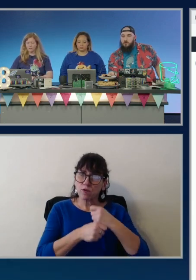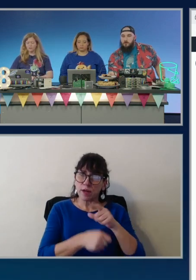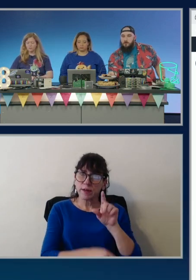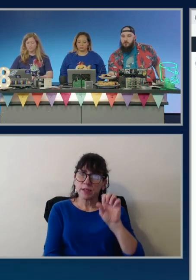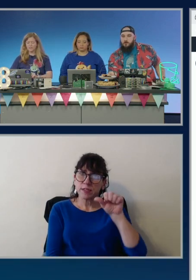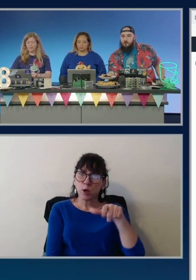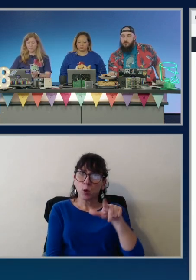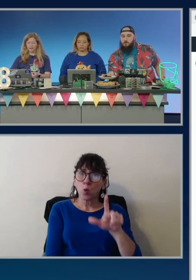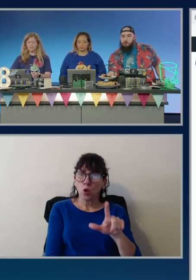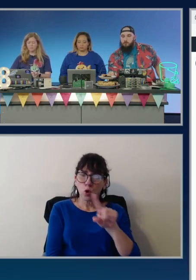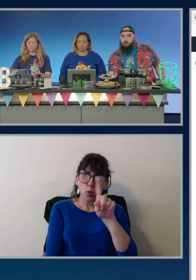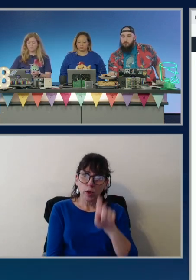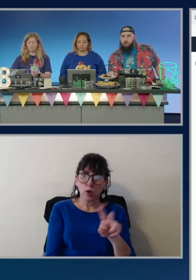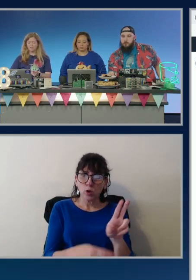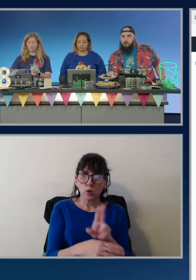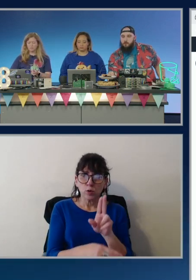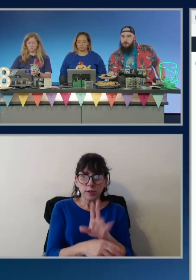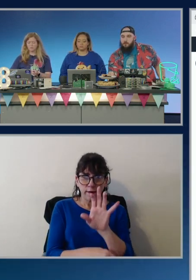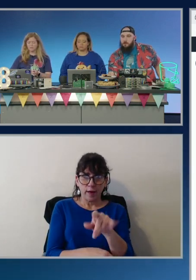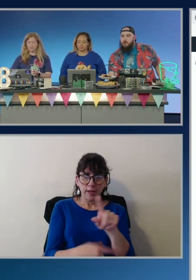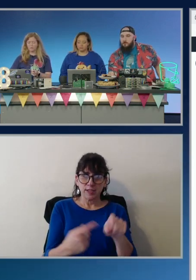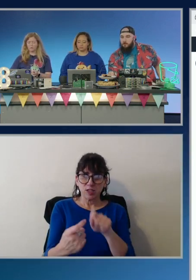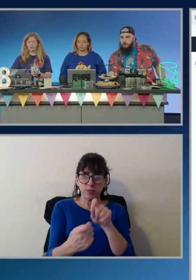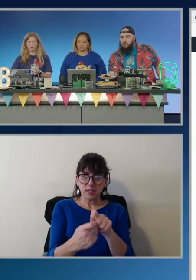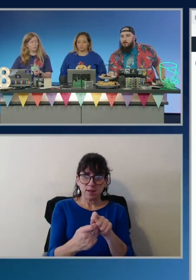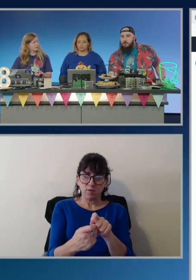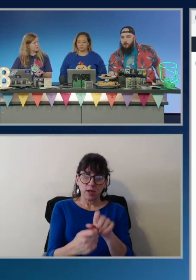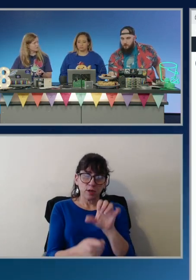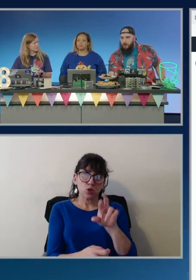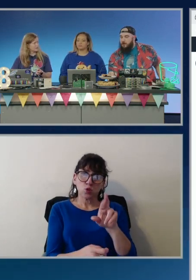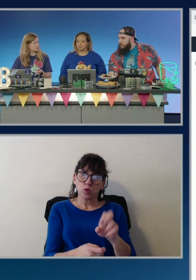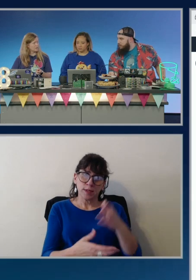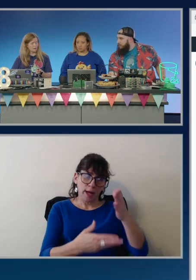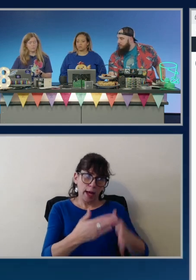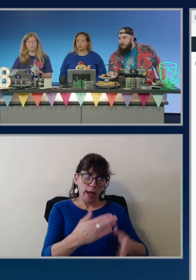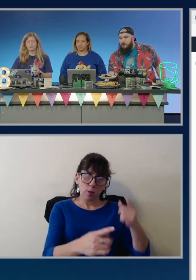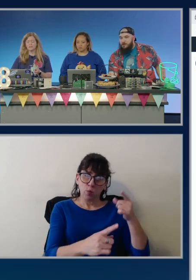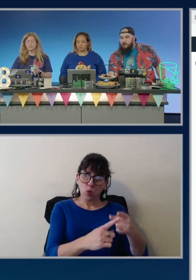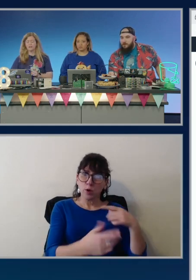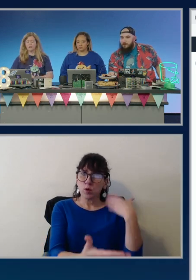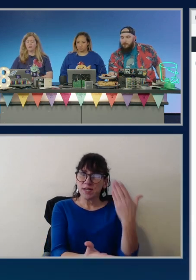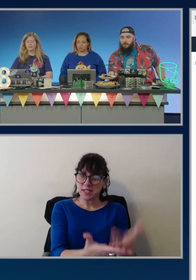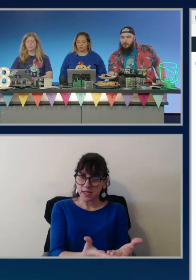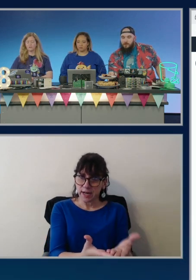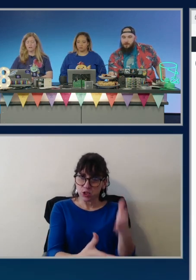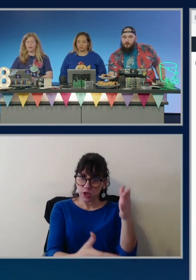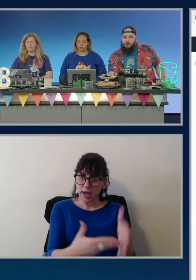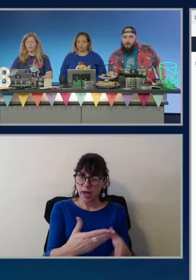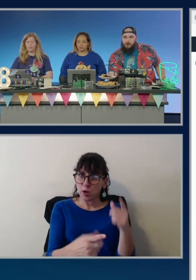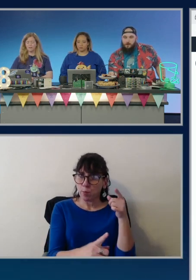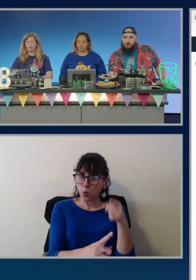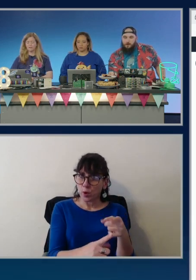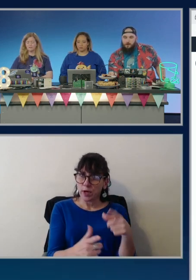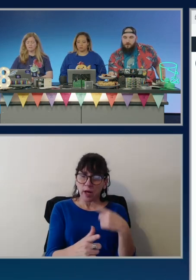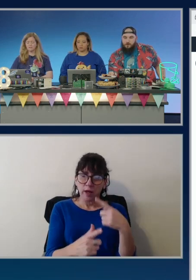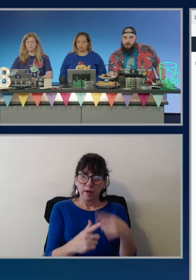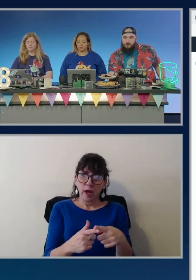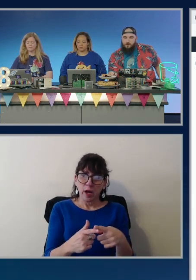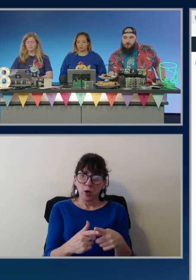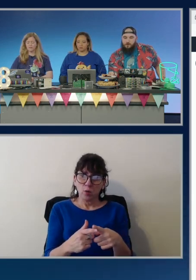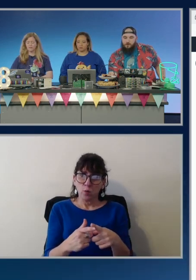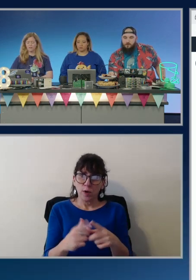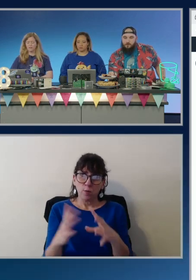query using that specific source endpoint or destination endpoint. And then we're going to copy